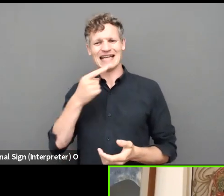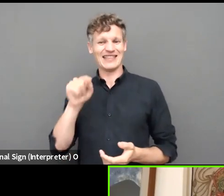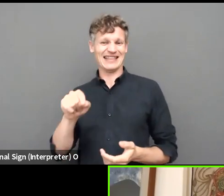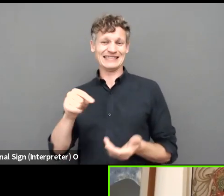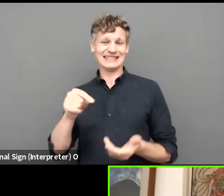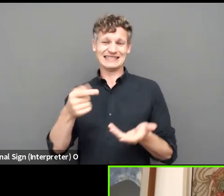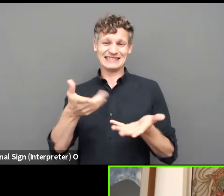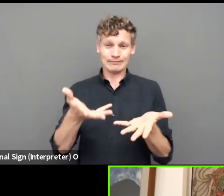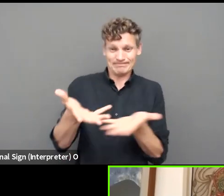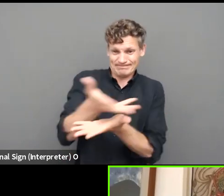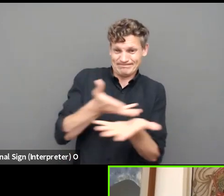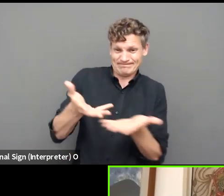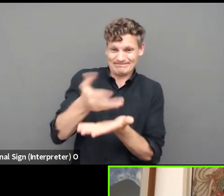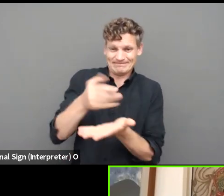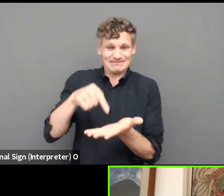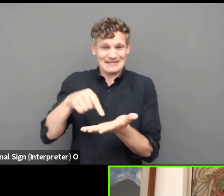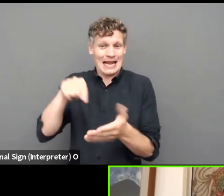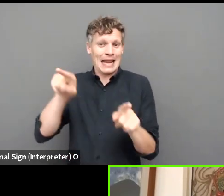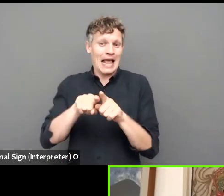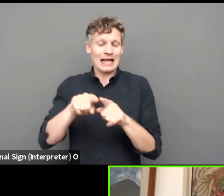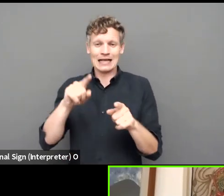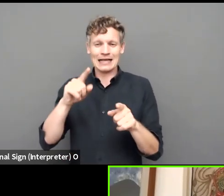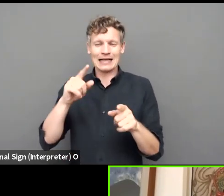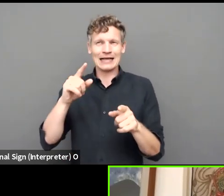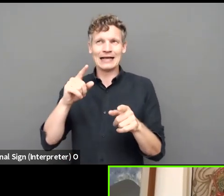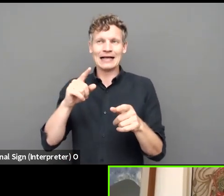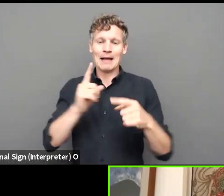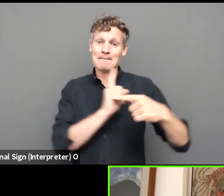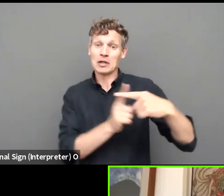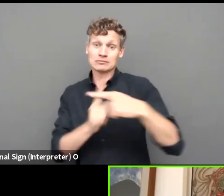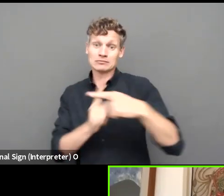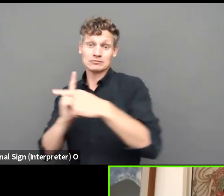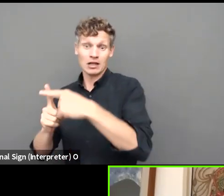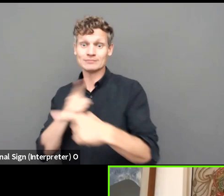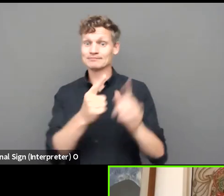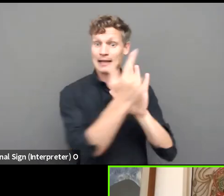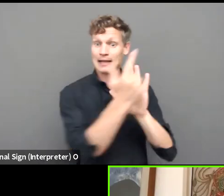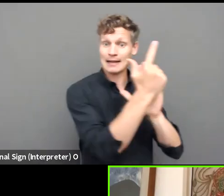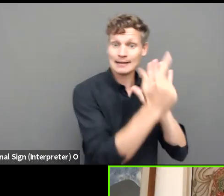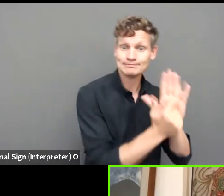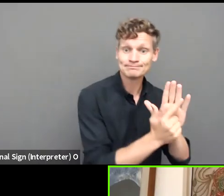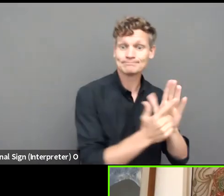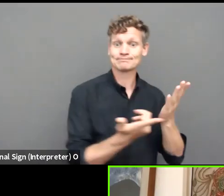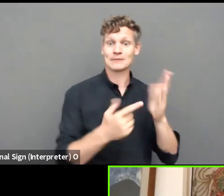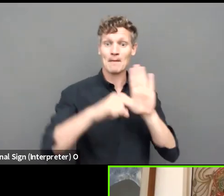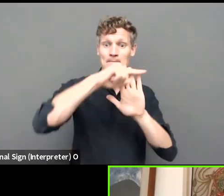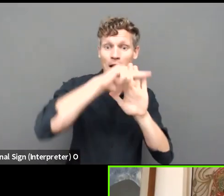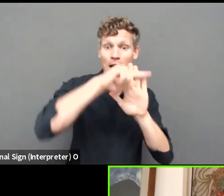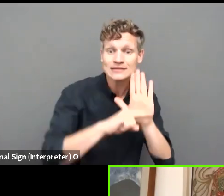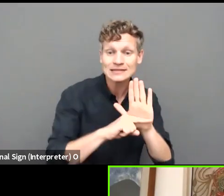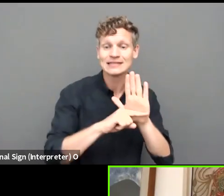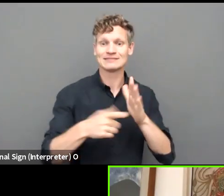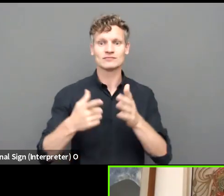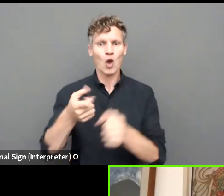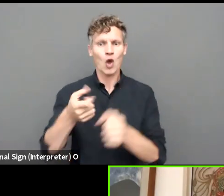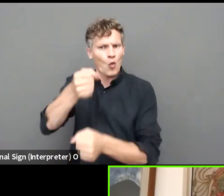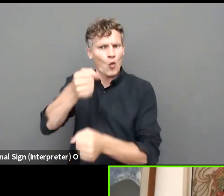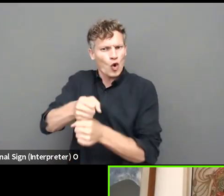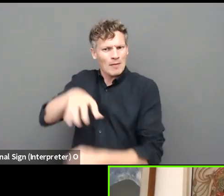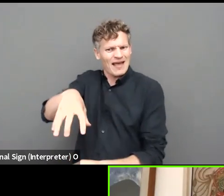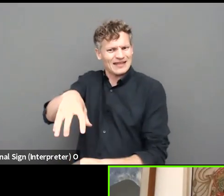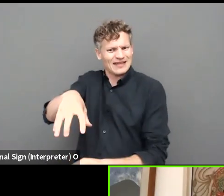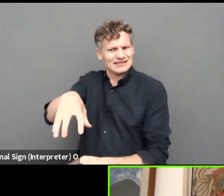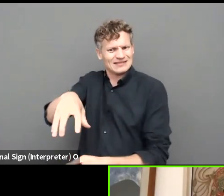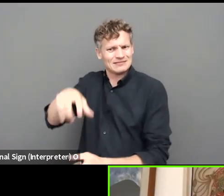legislation, policy measures, workplace practices, and also